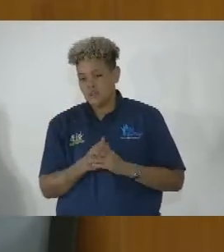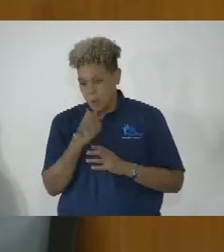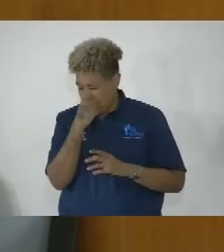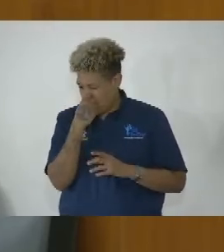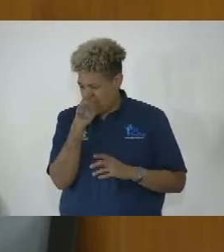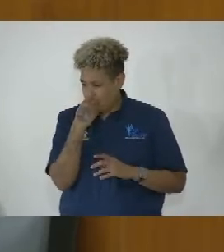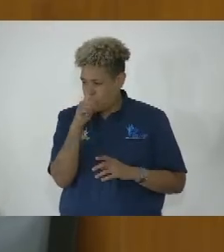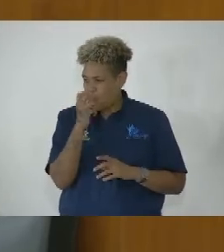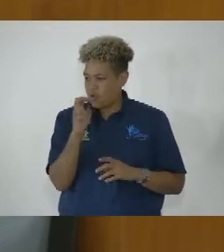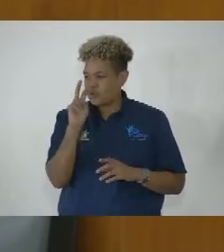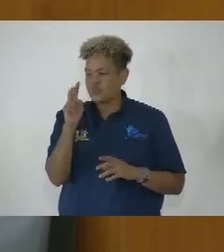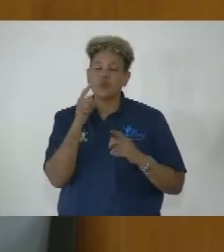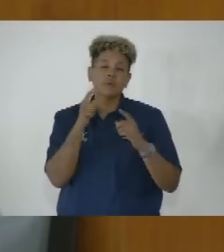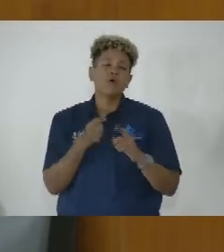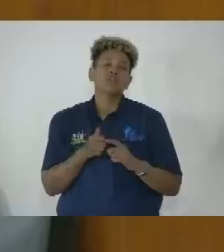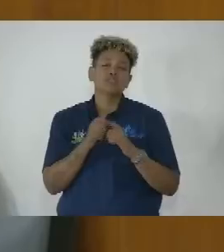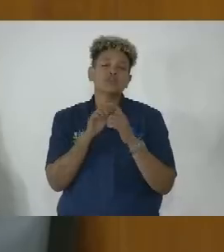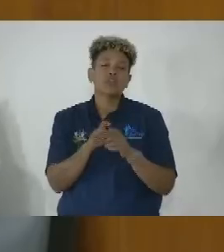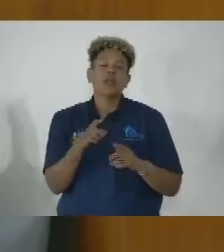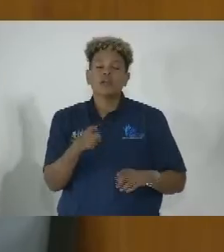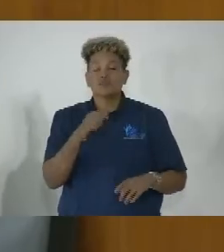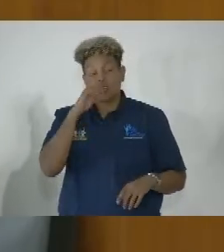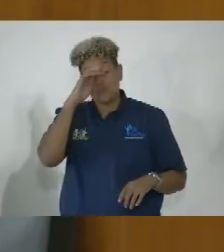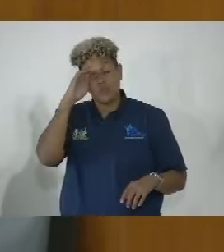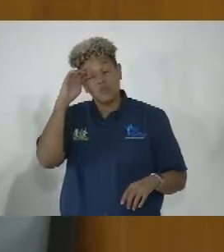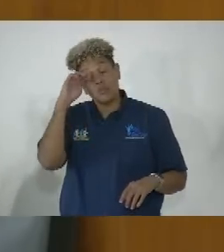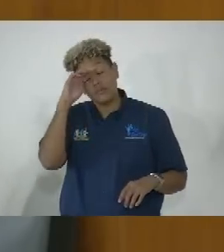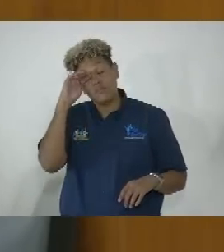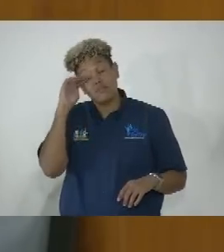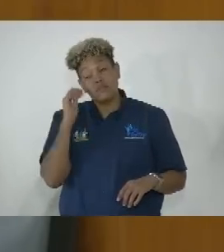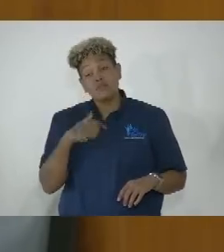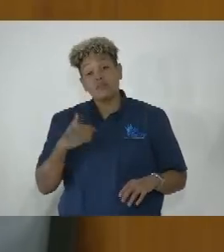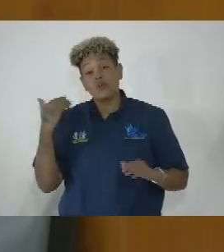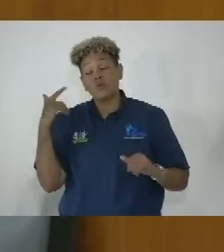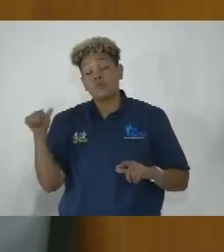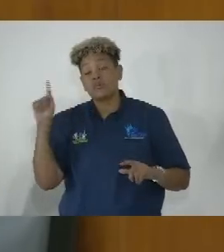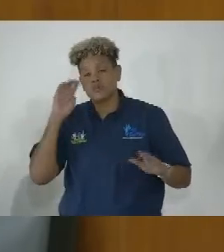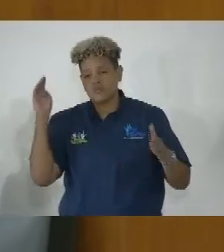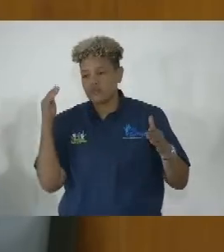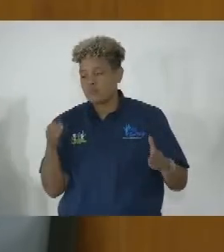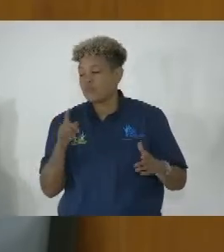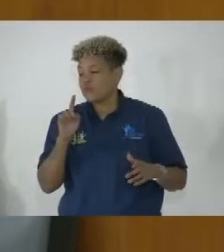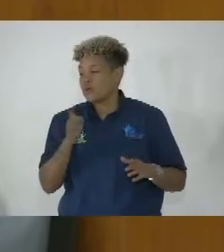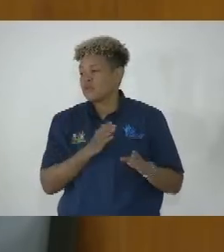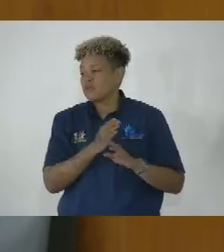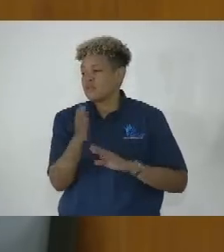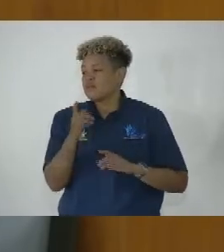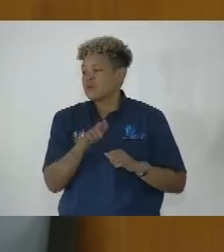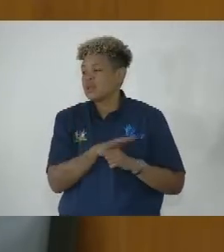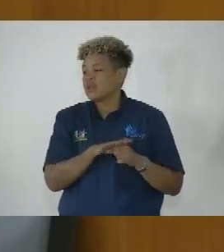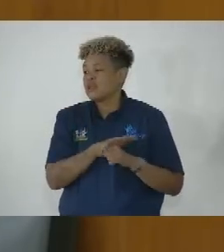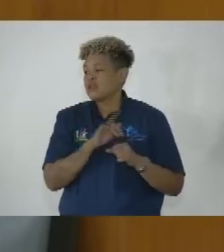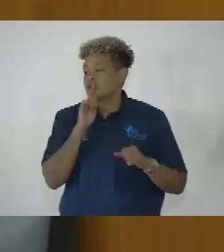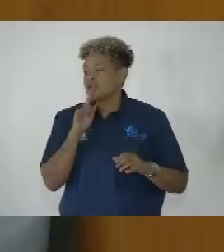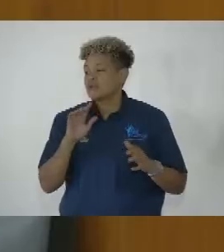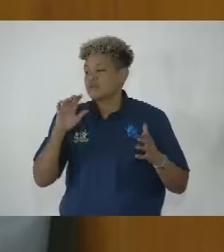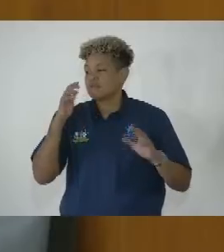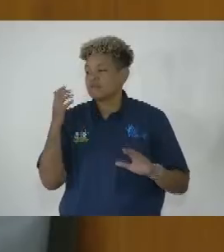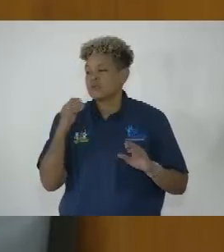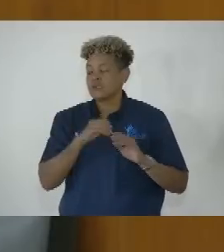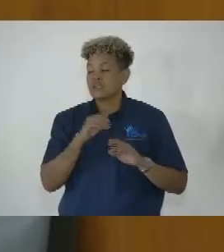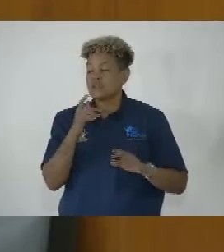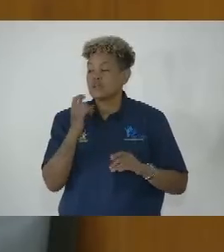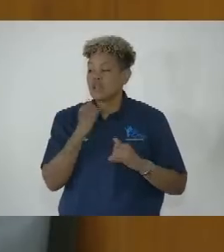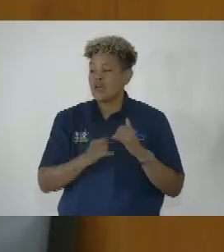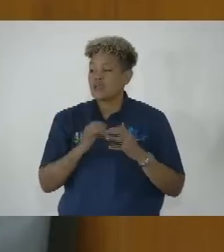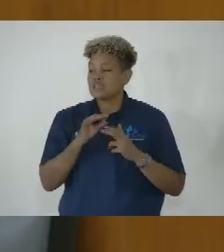one or two points regarding, and I hope the focus, one of the main areas of contention in the last